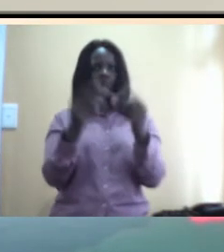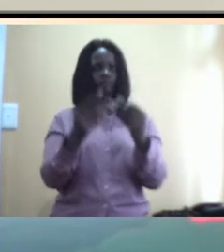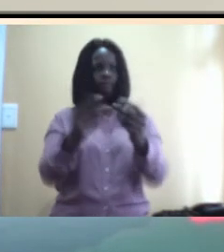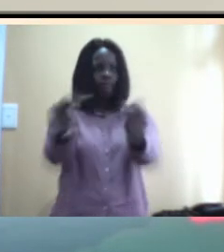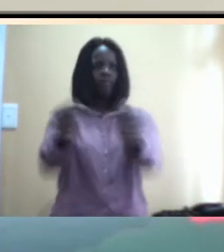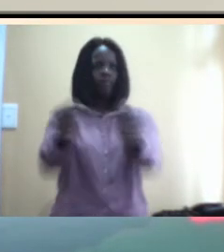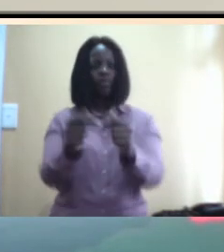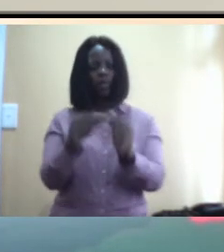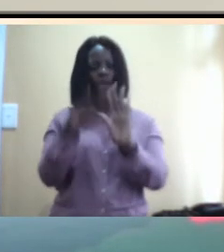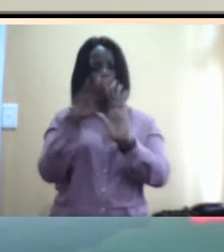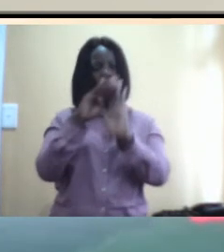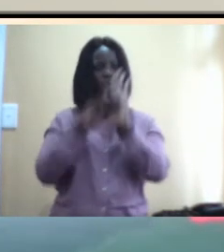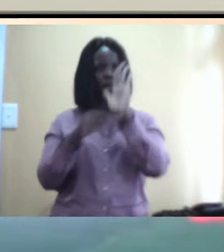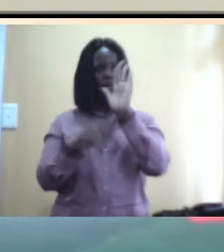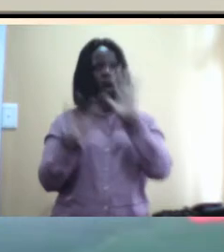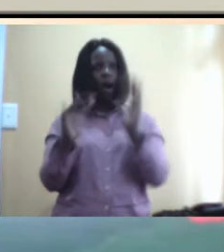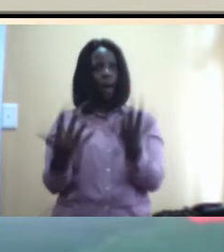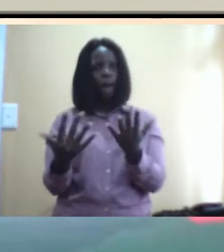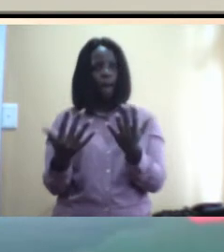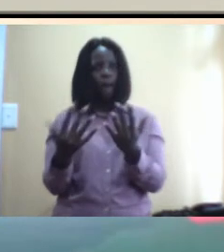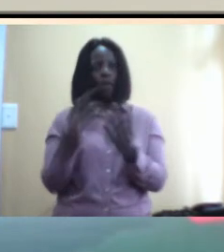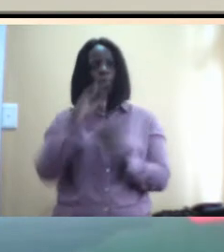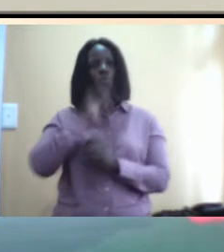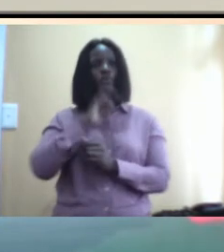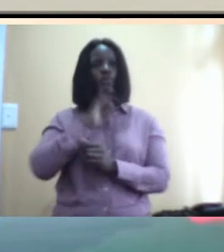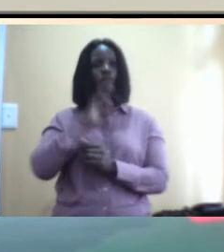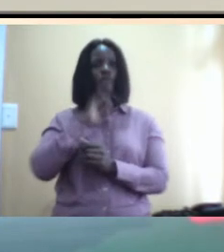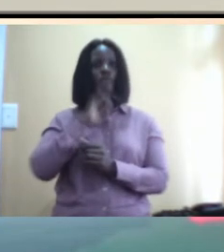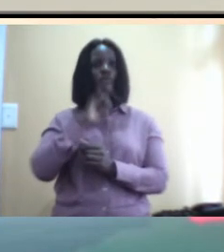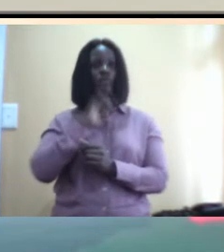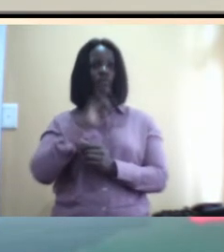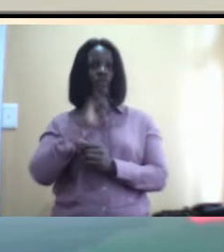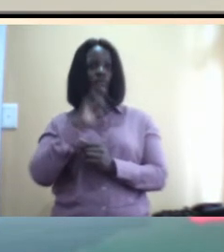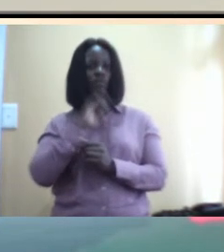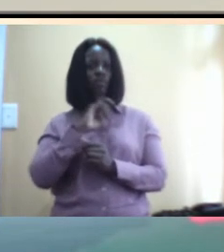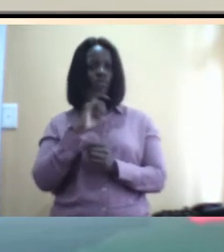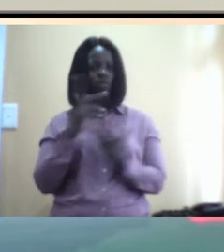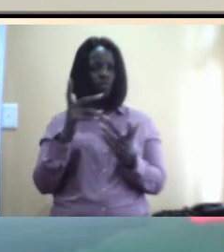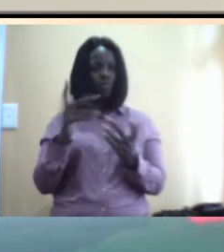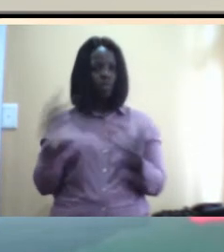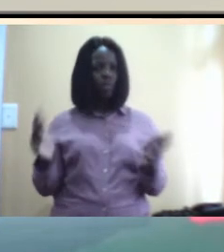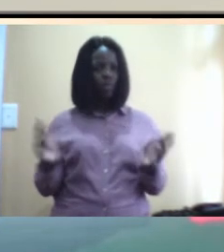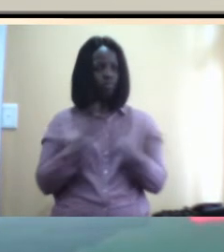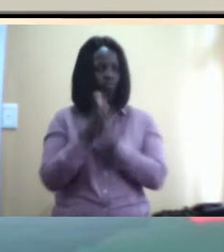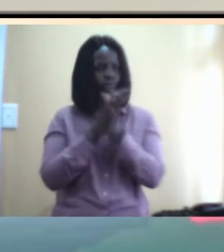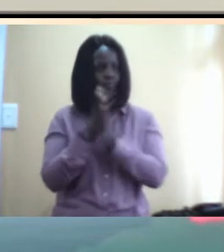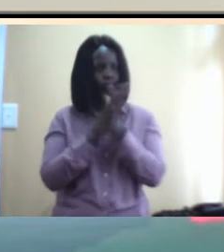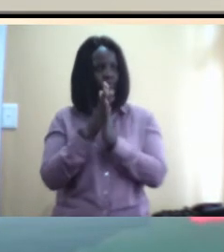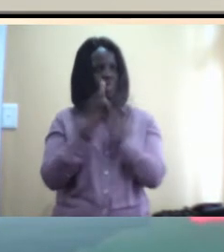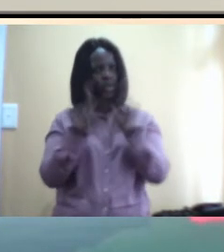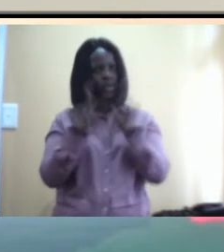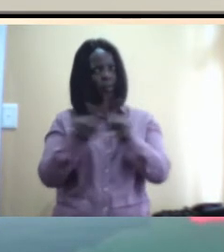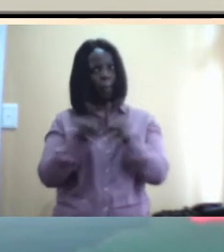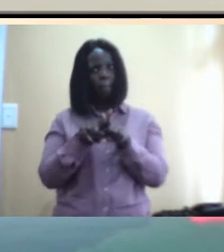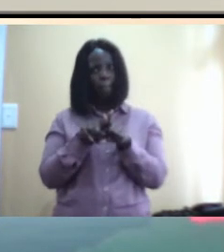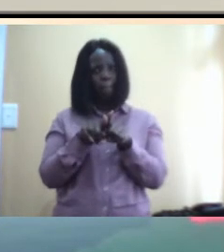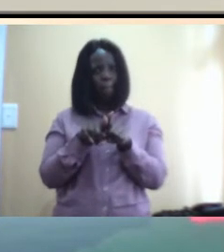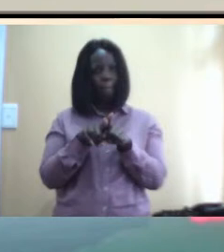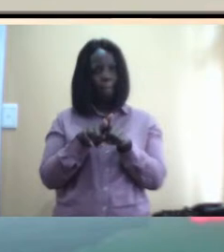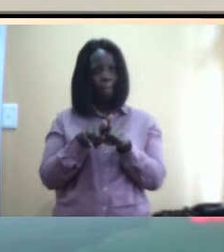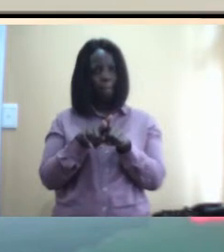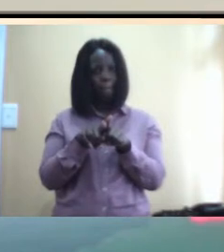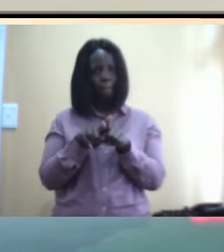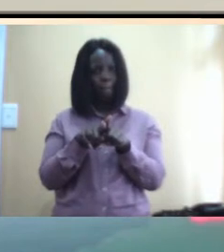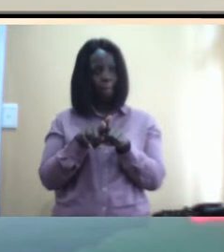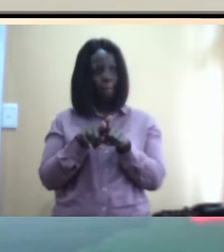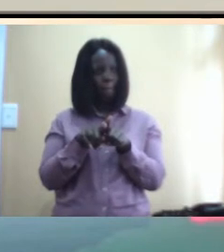accelerate the program through the use of promotion of conservation